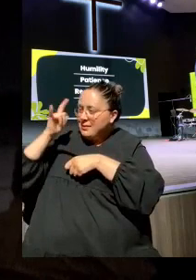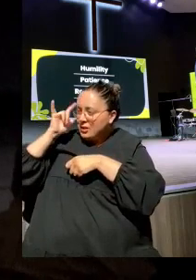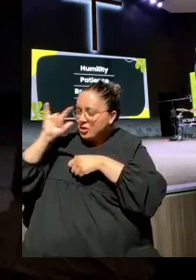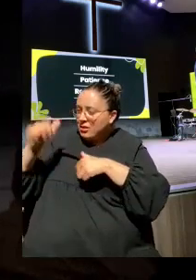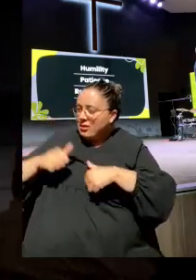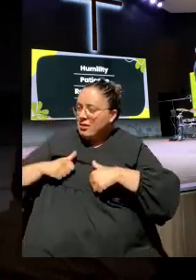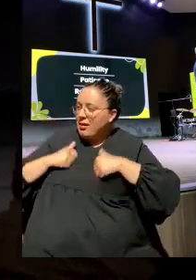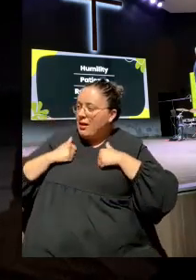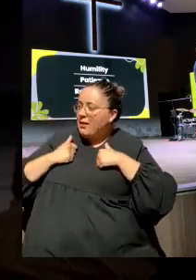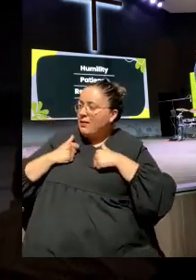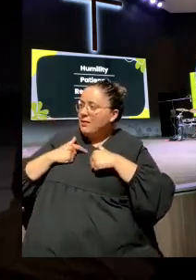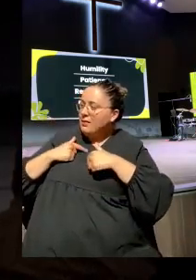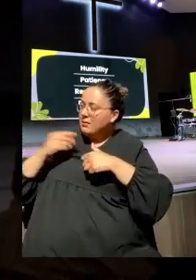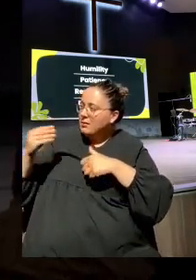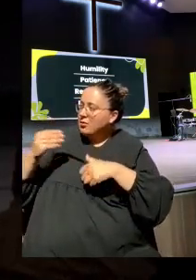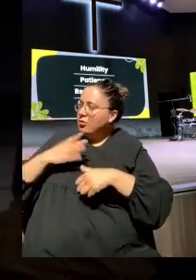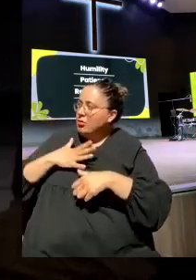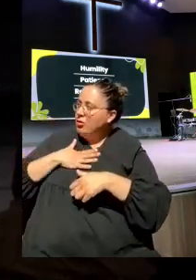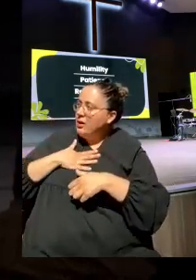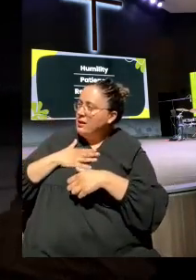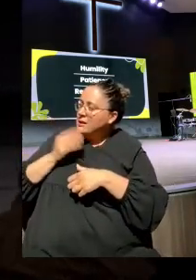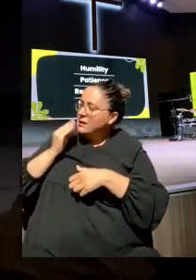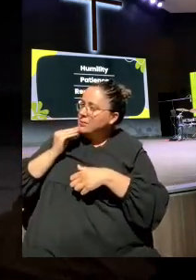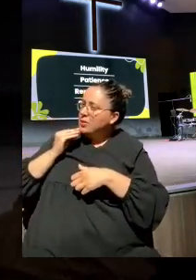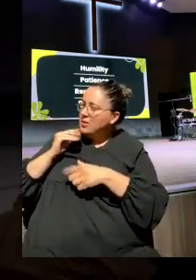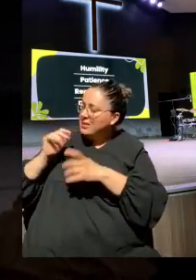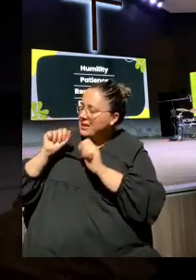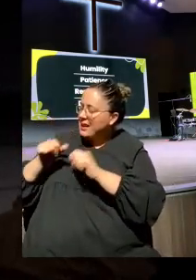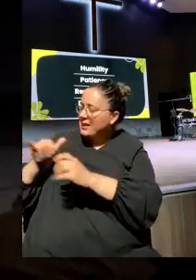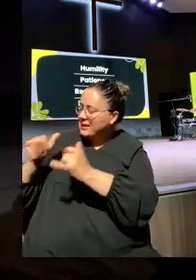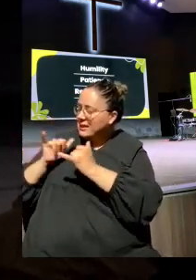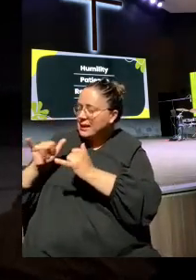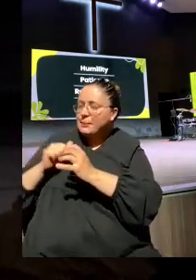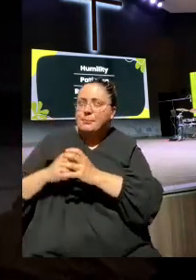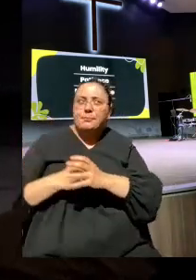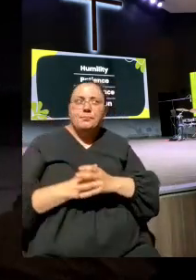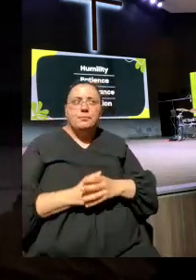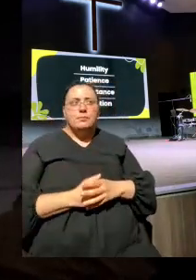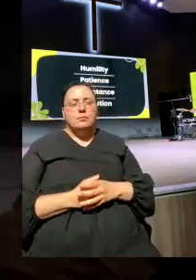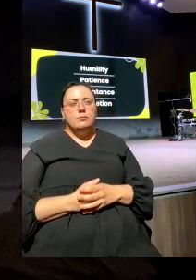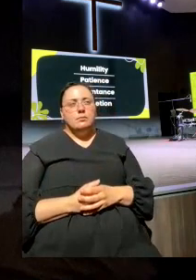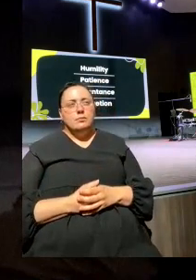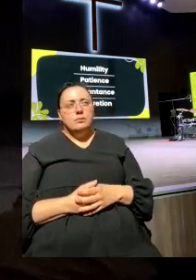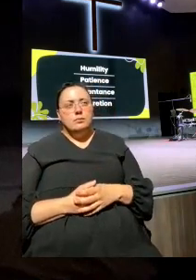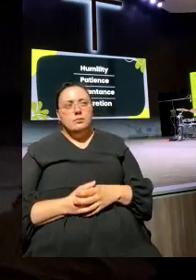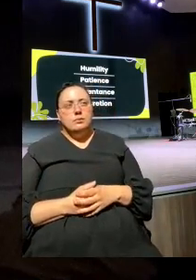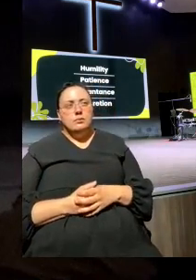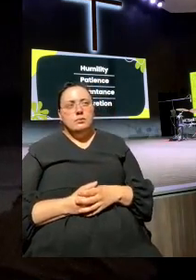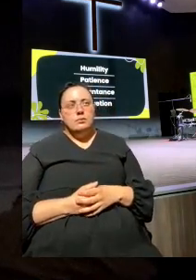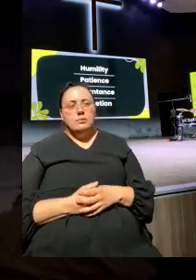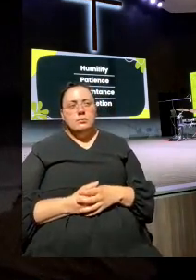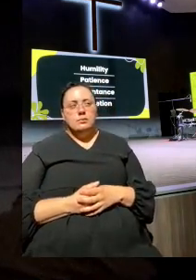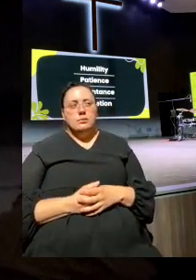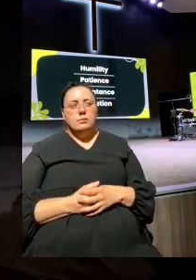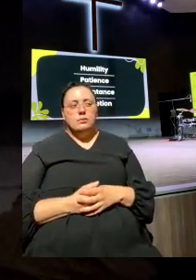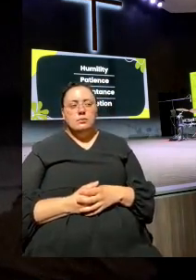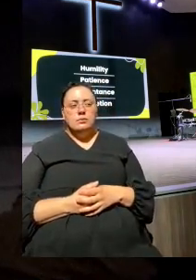influence, either in something you did or in a lifestyle you led, there is hope for